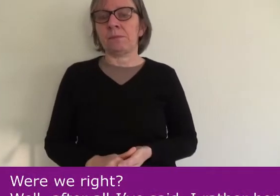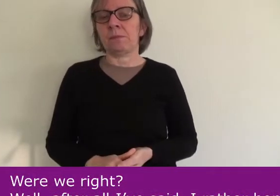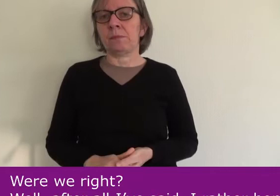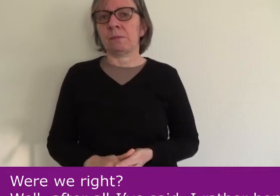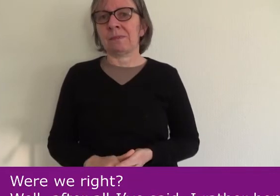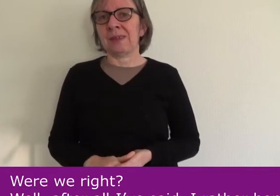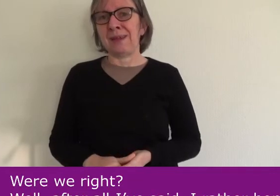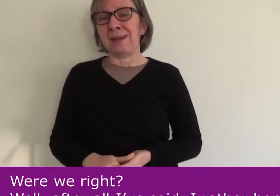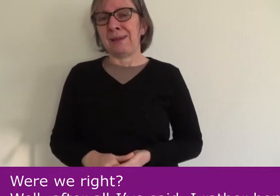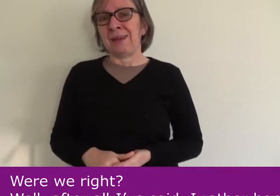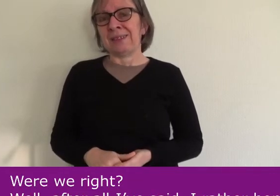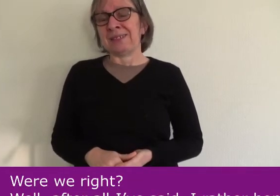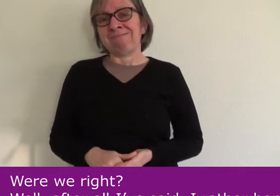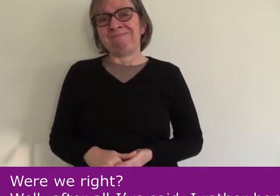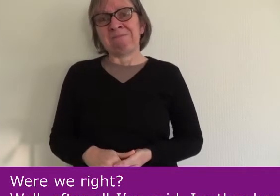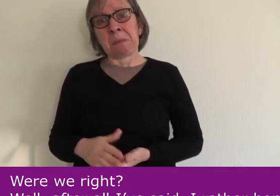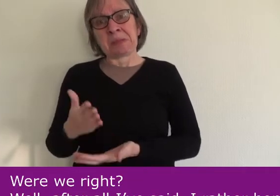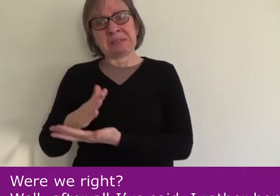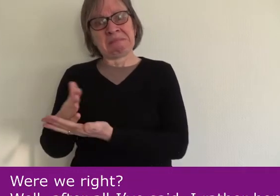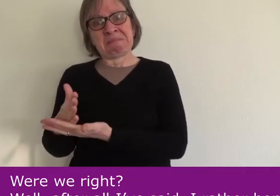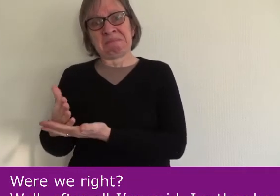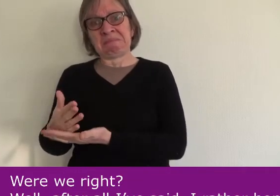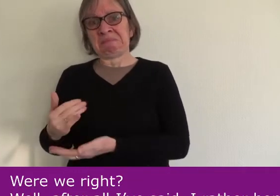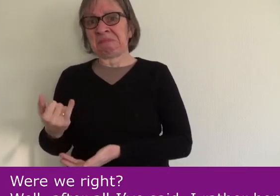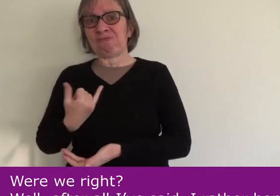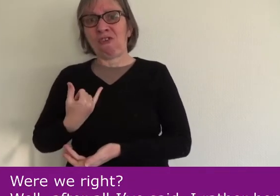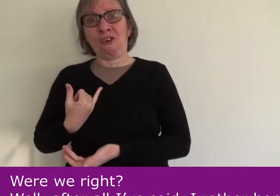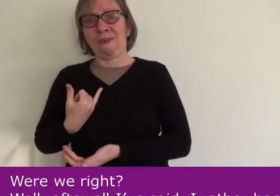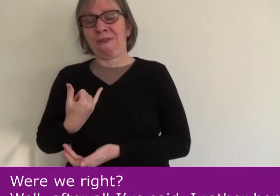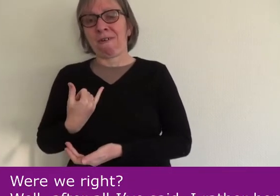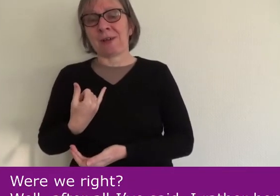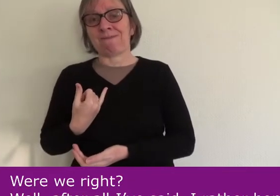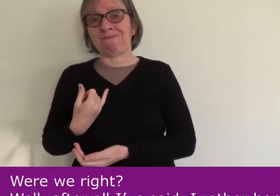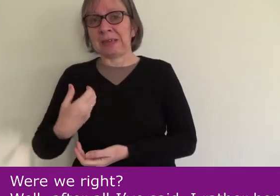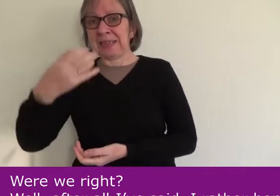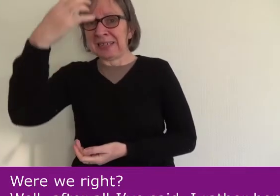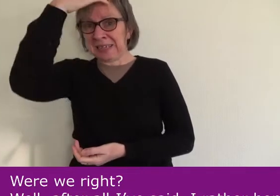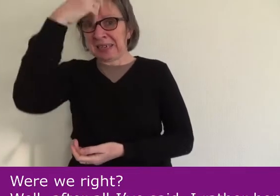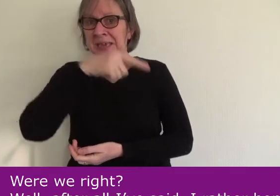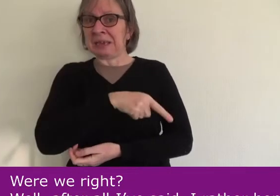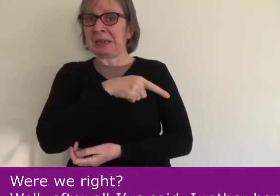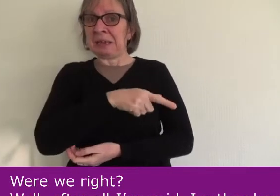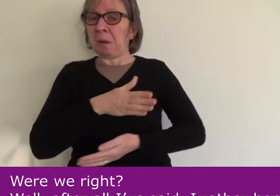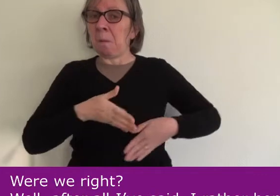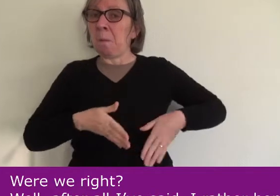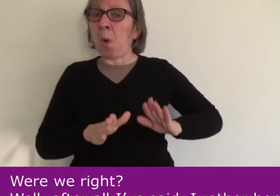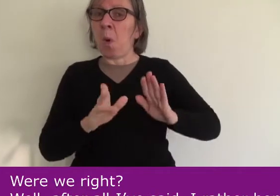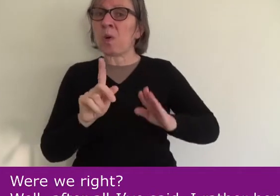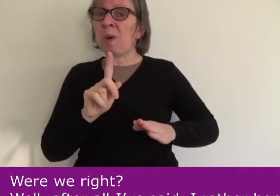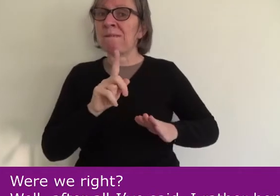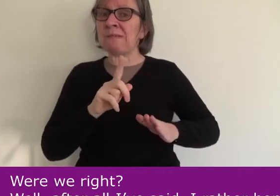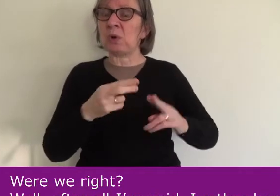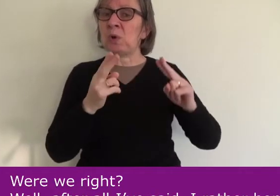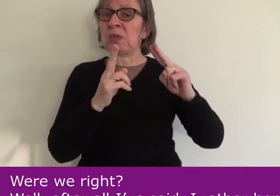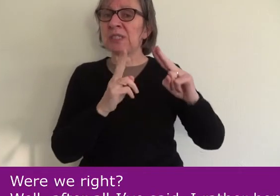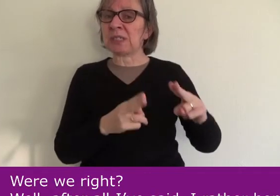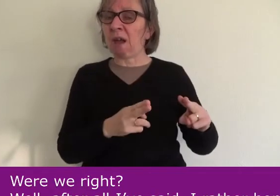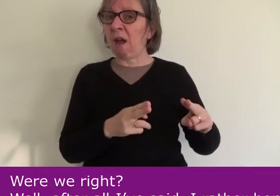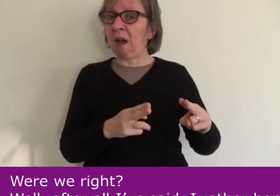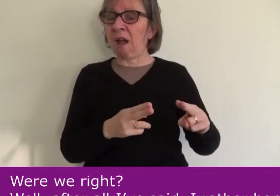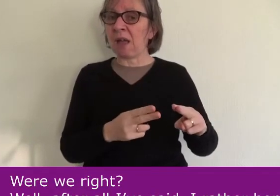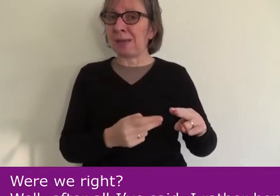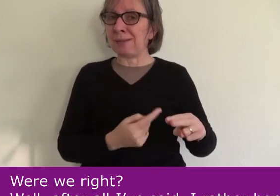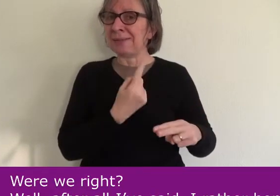after all I've said, I rather hope not. For if this king was born to